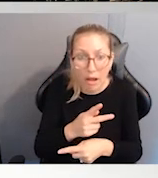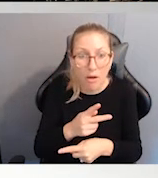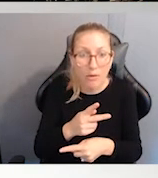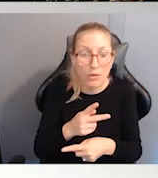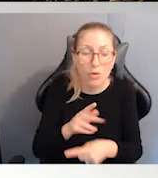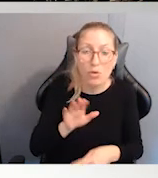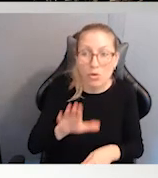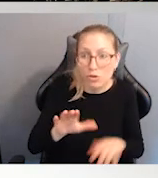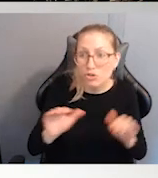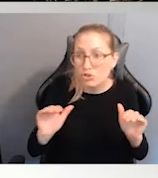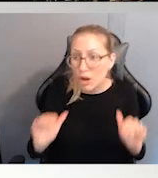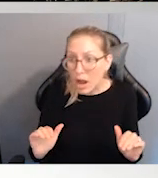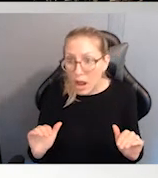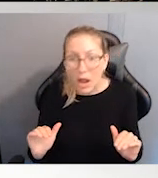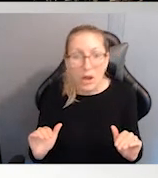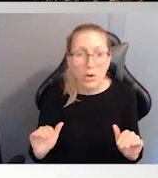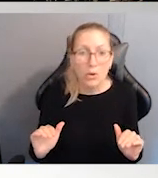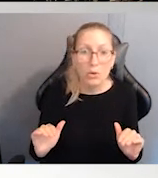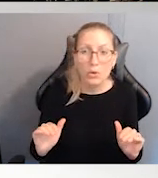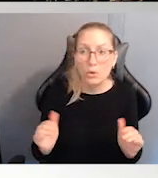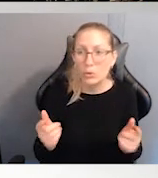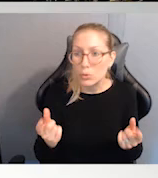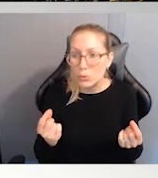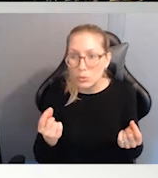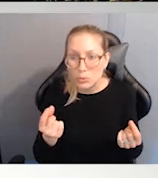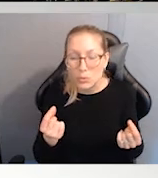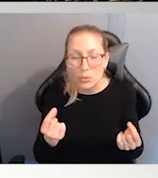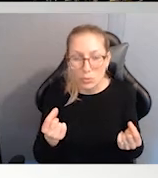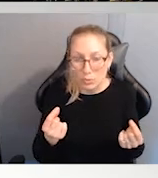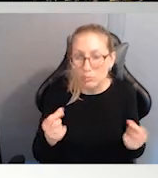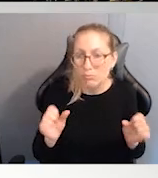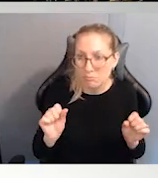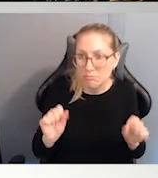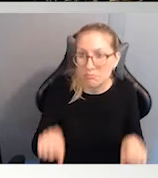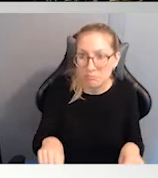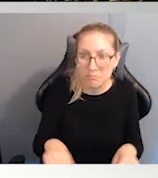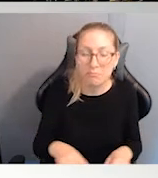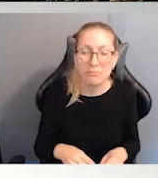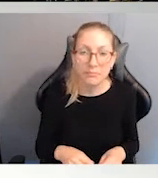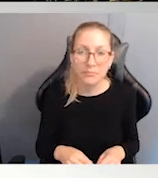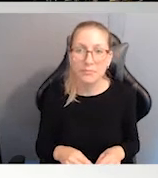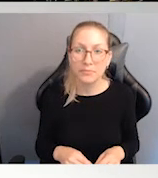involved, they're great. Kelly Munn and